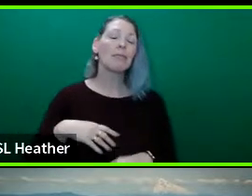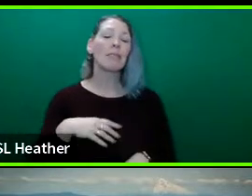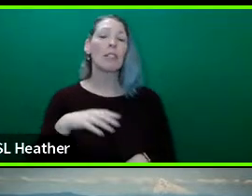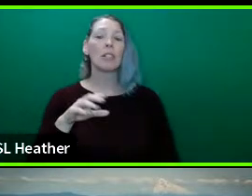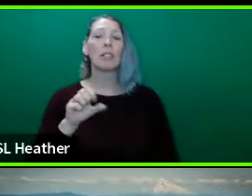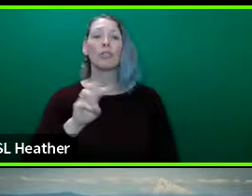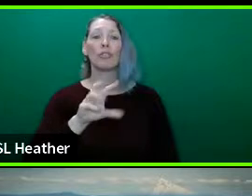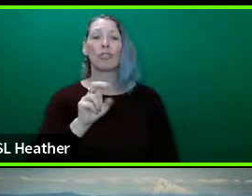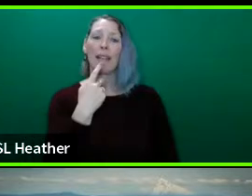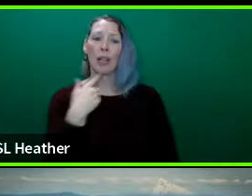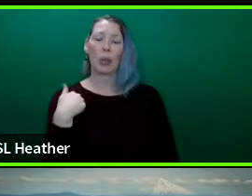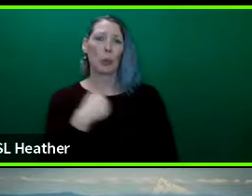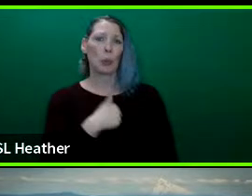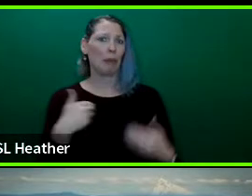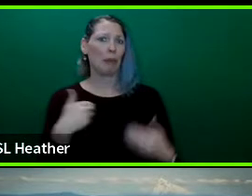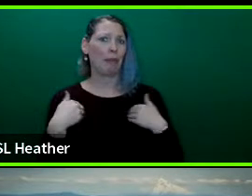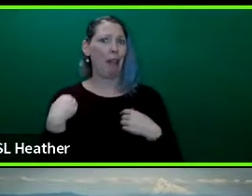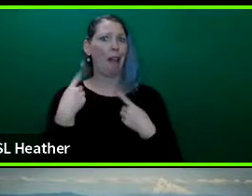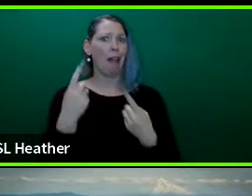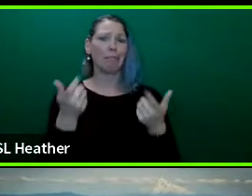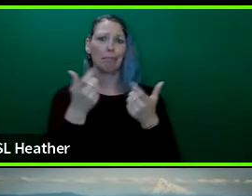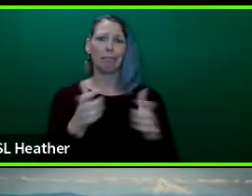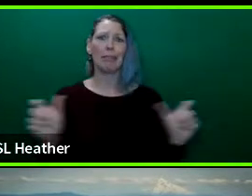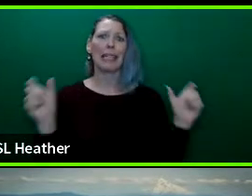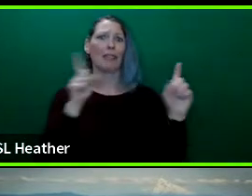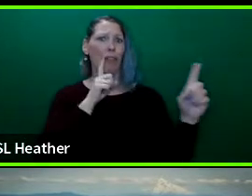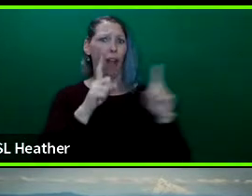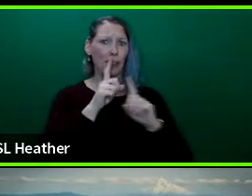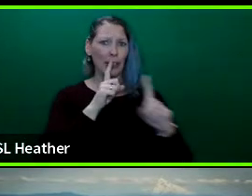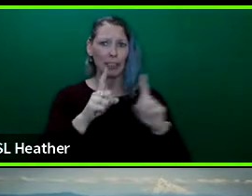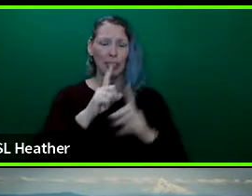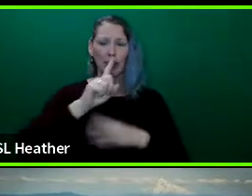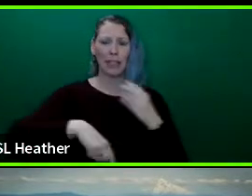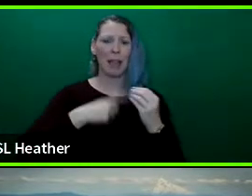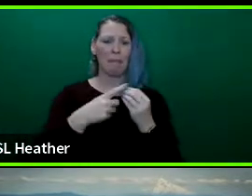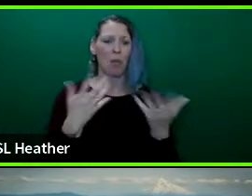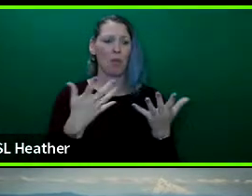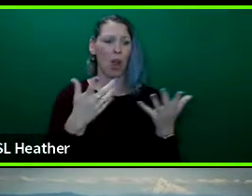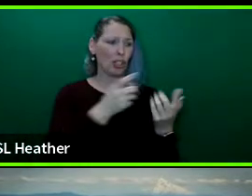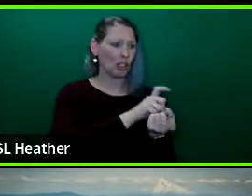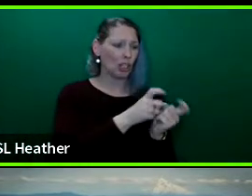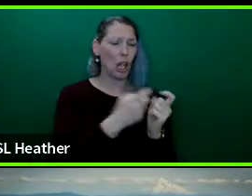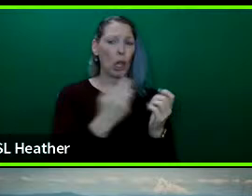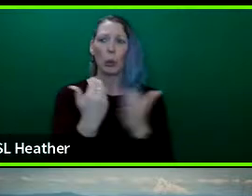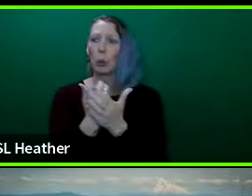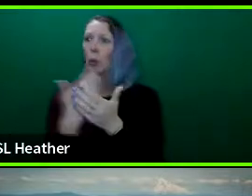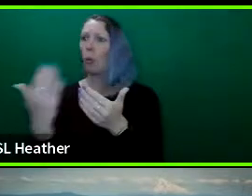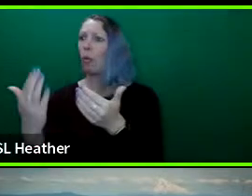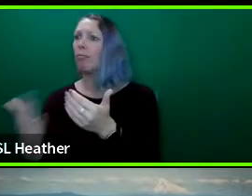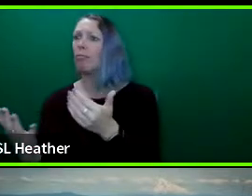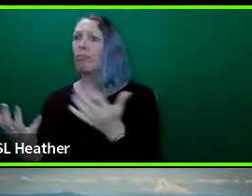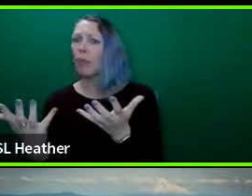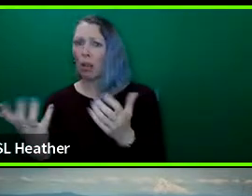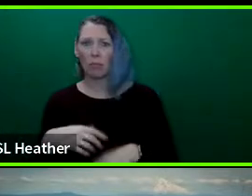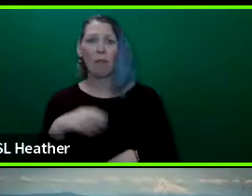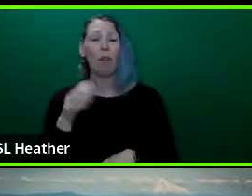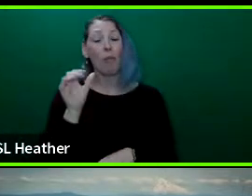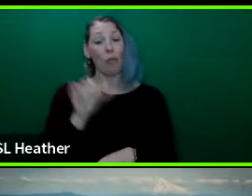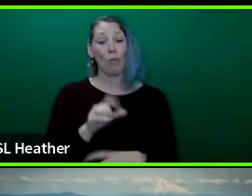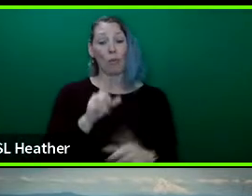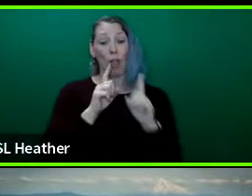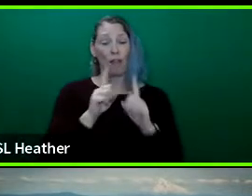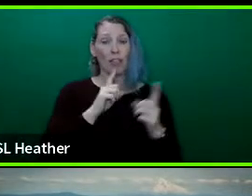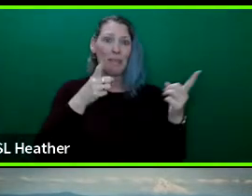Sean said, we've been having a lot of, pretty significant conversations about what's changed, what's new, what's ahead of us. And those same conversations have